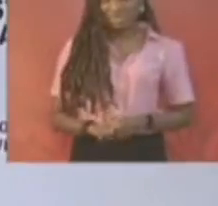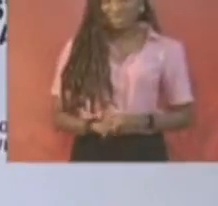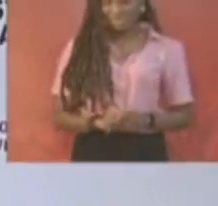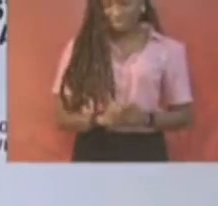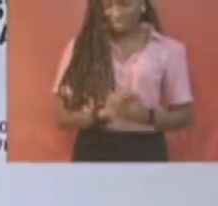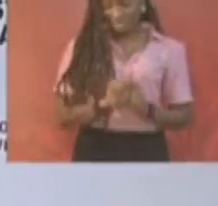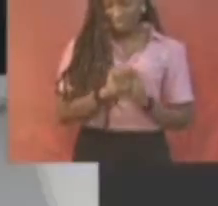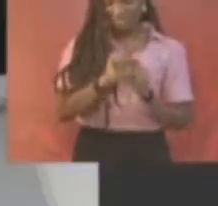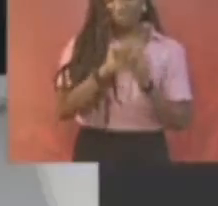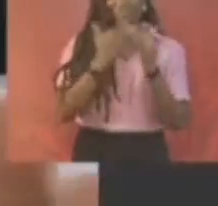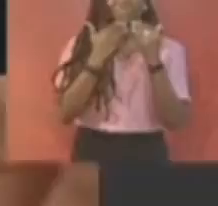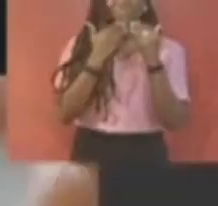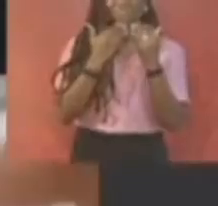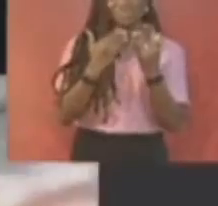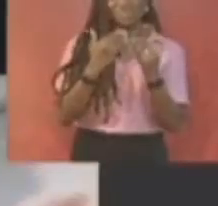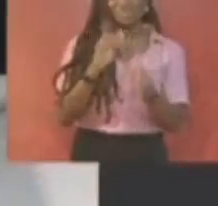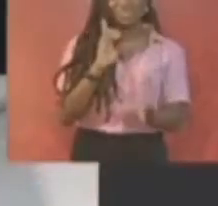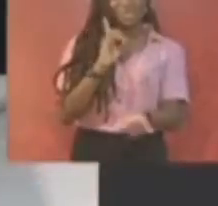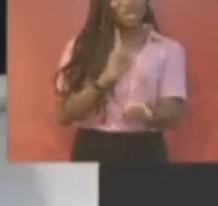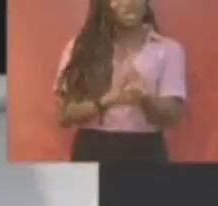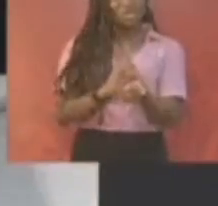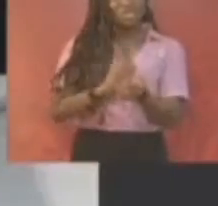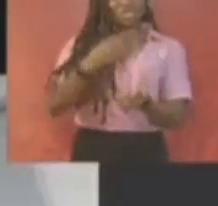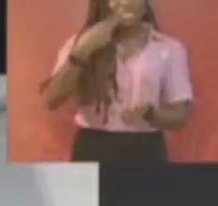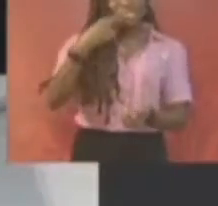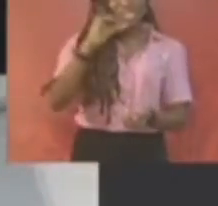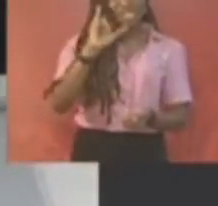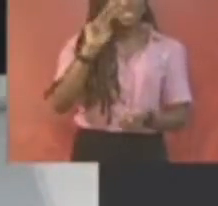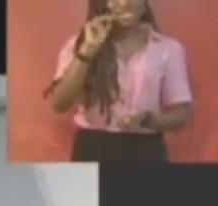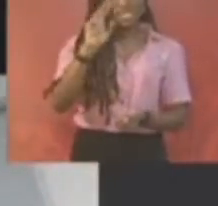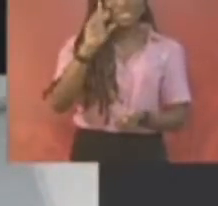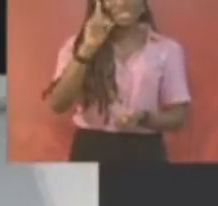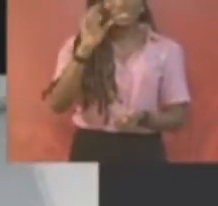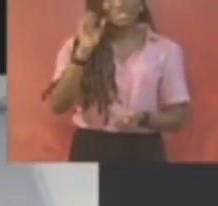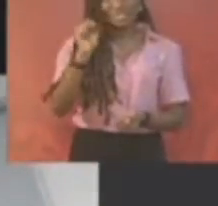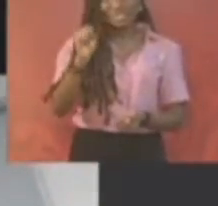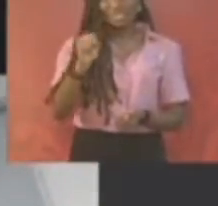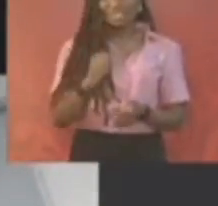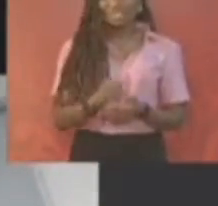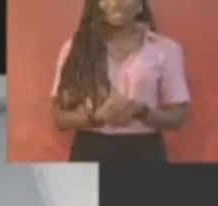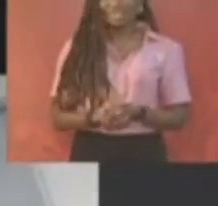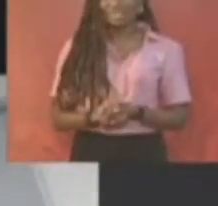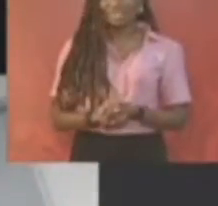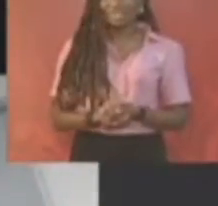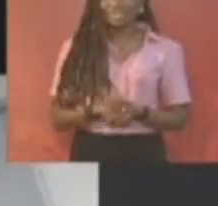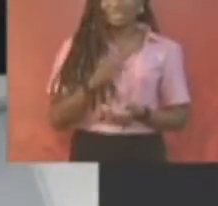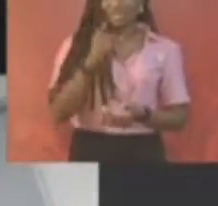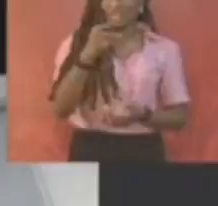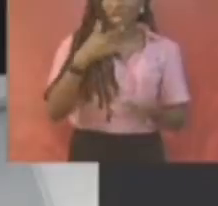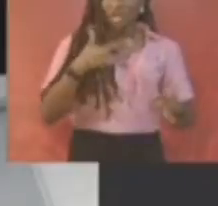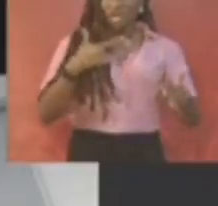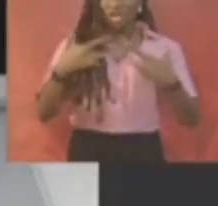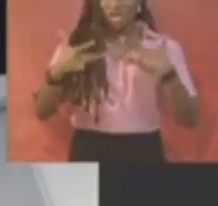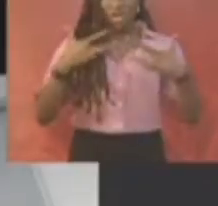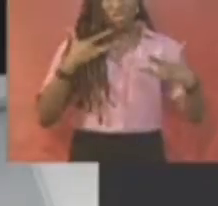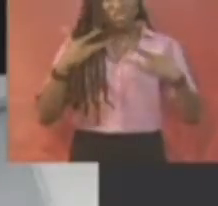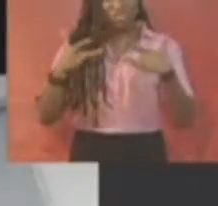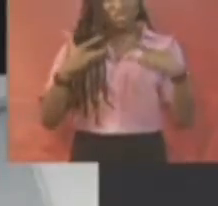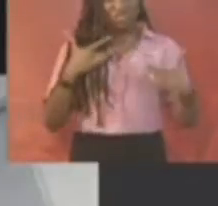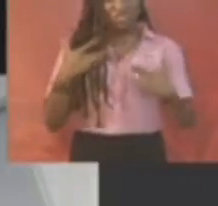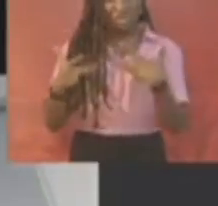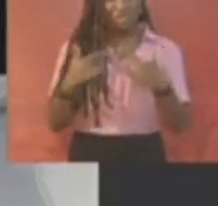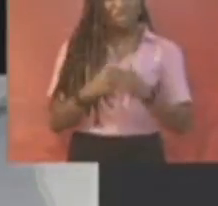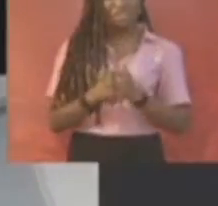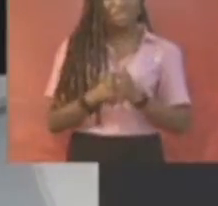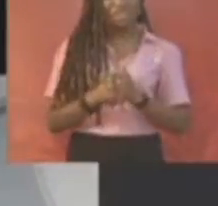Hi, morning again. Dr. Hines, tell me really quickly, are you all at the Ministry of Health concerned that people are using this loophole between